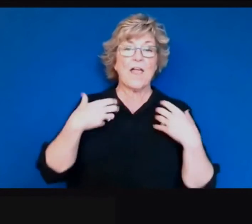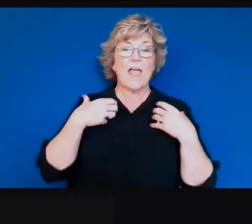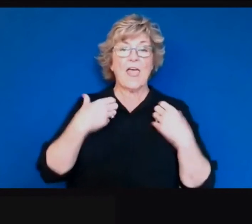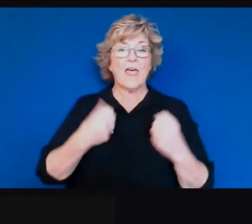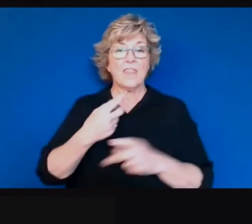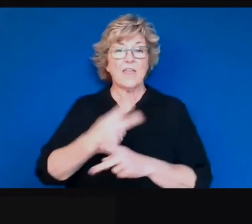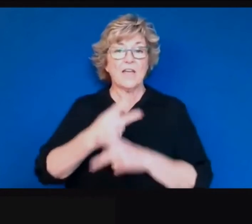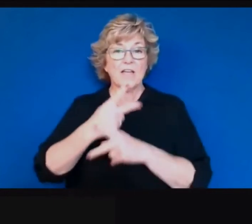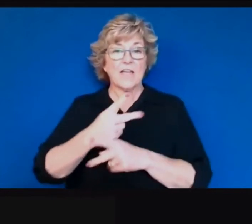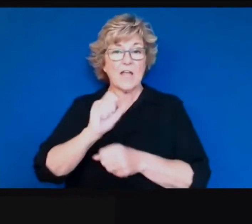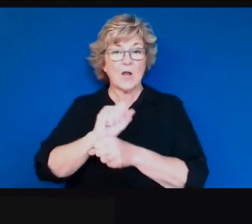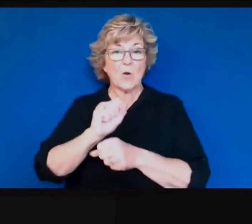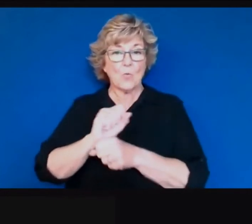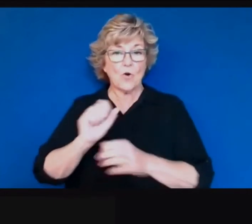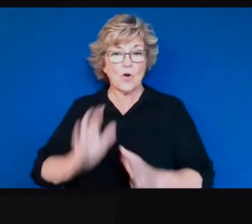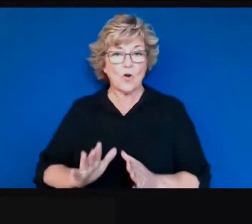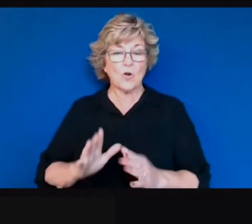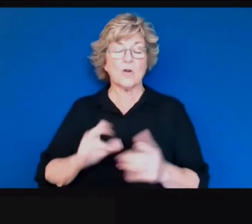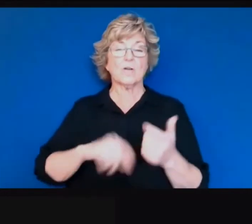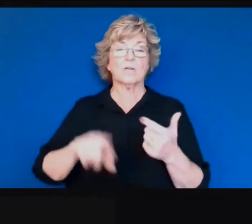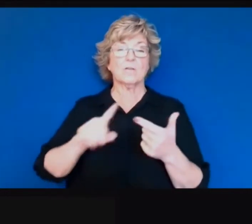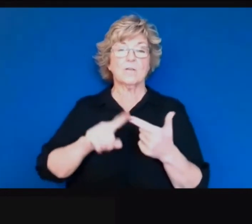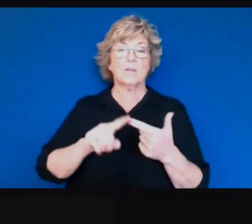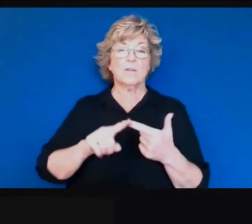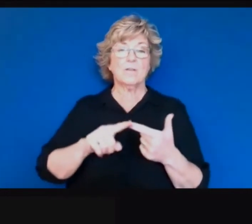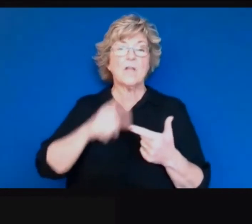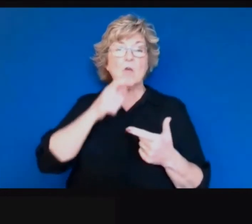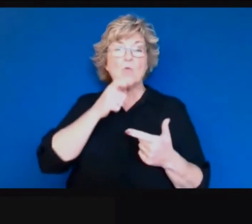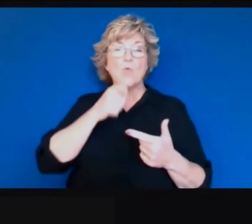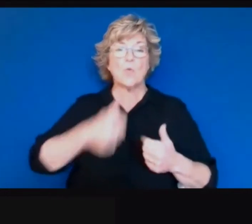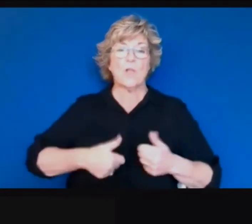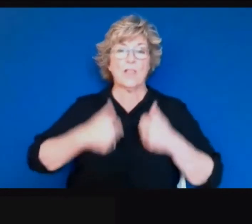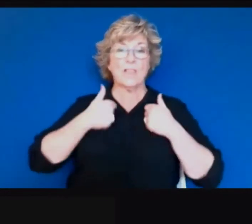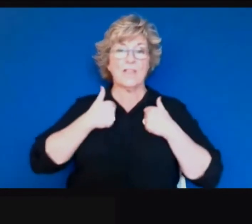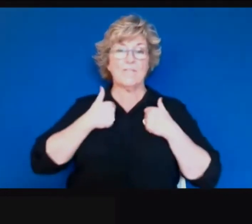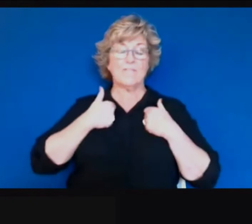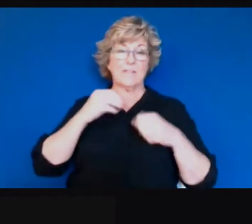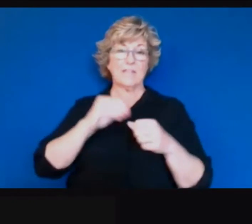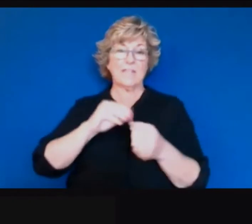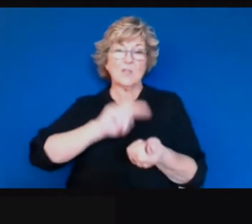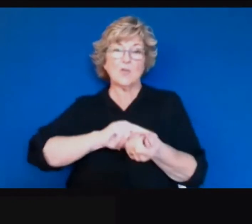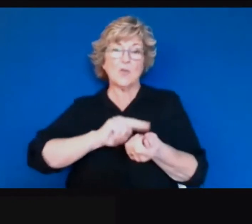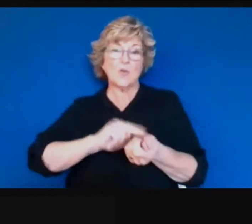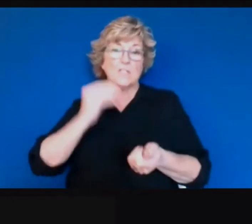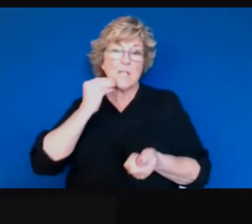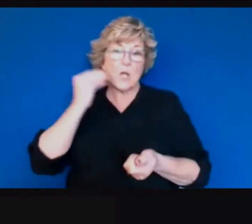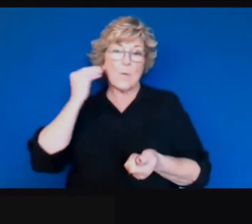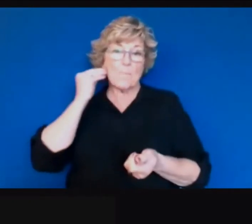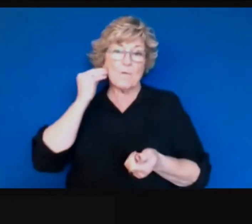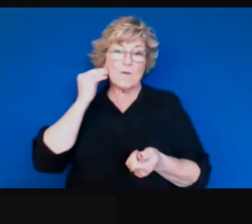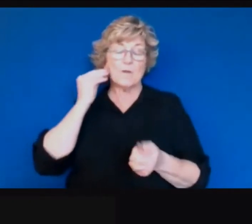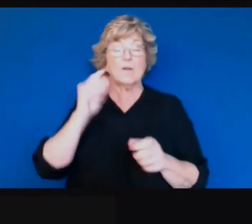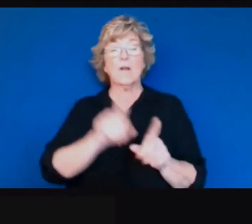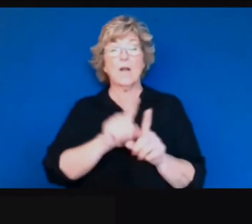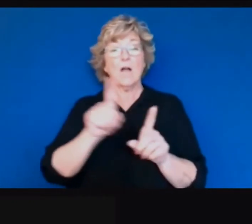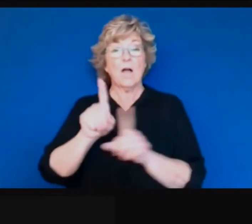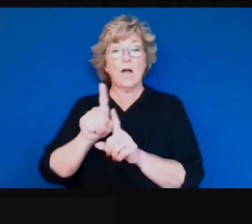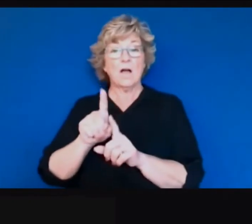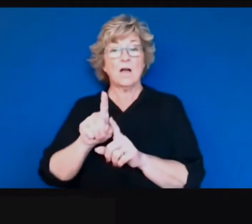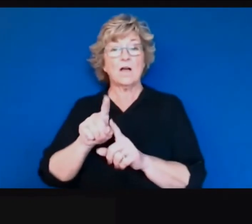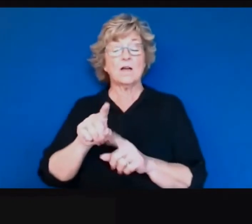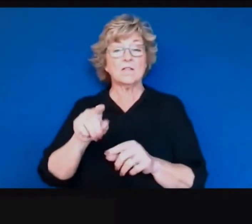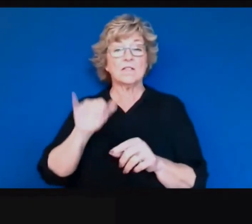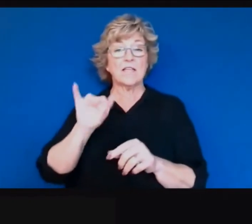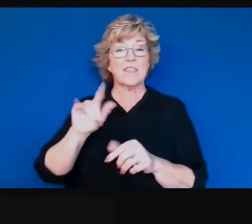workers and our residents of long-term care facilities. I'll remind you that in group